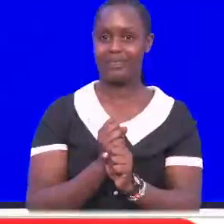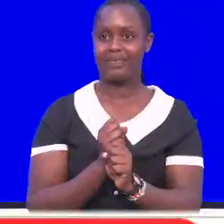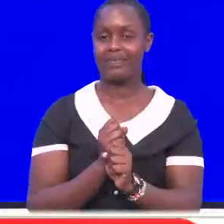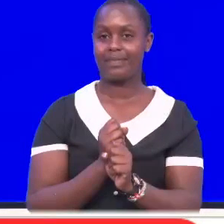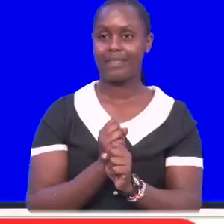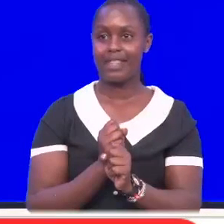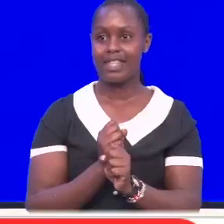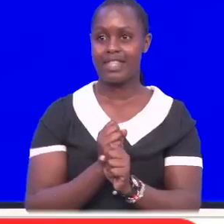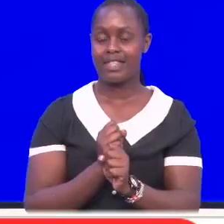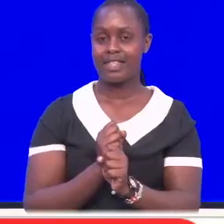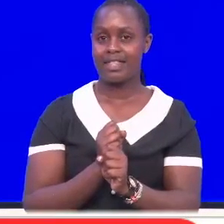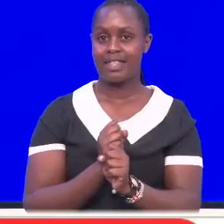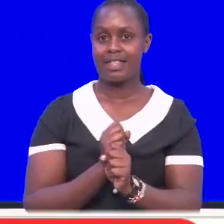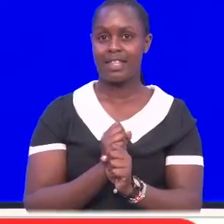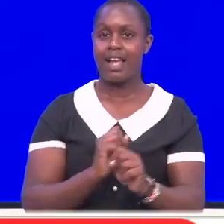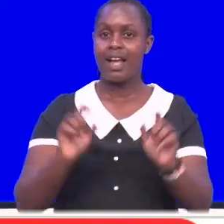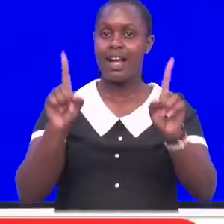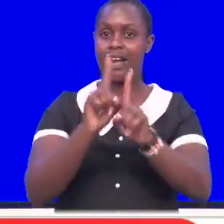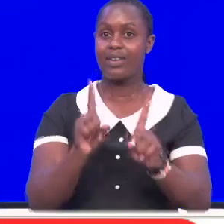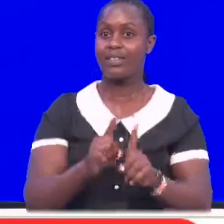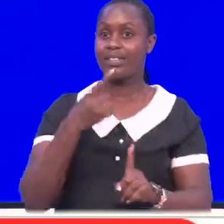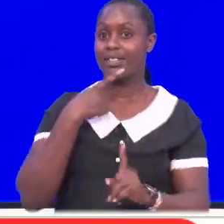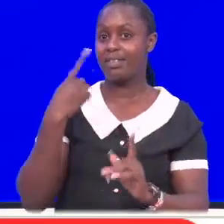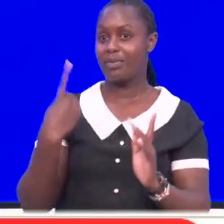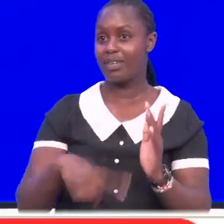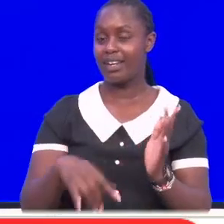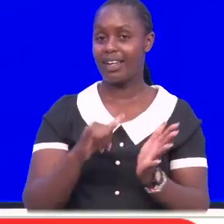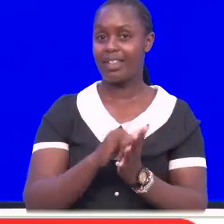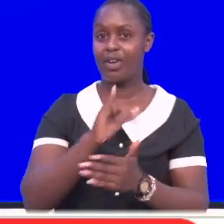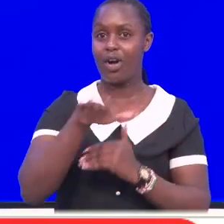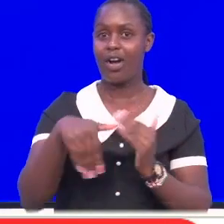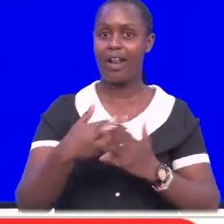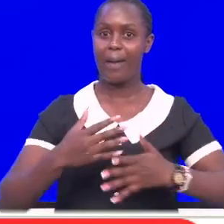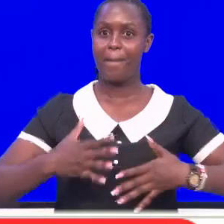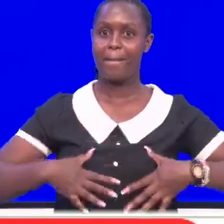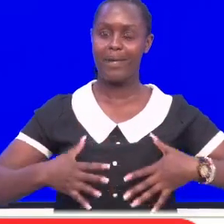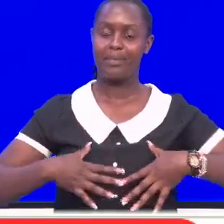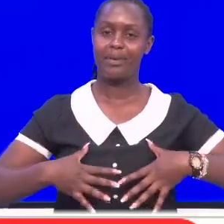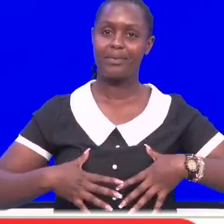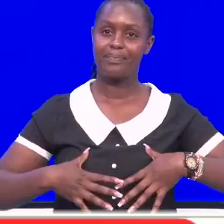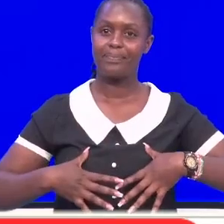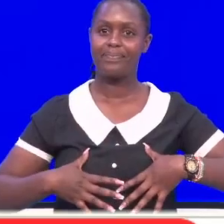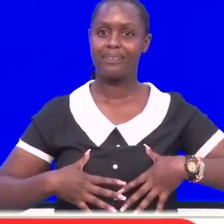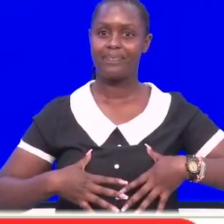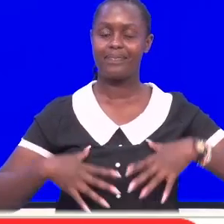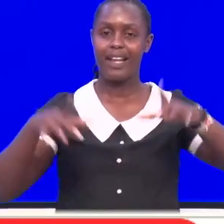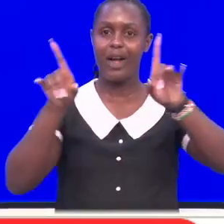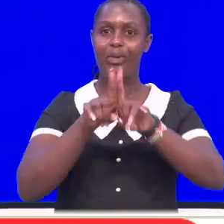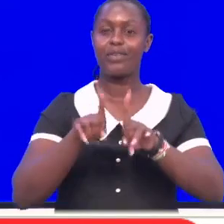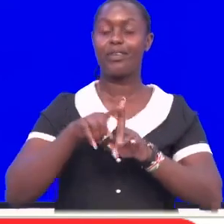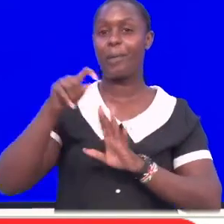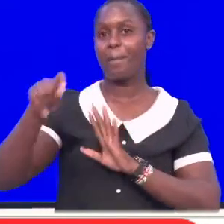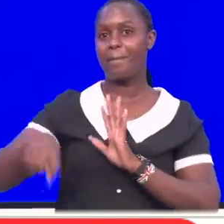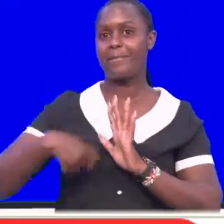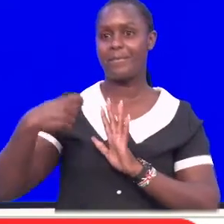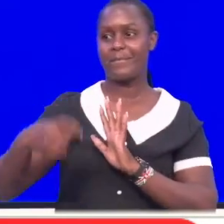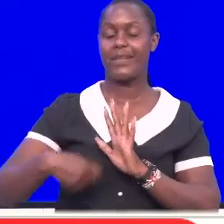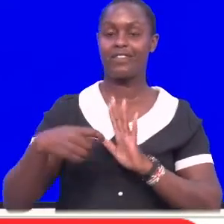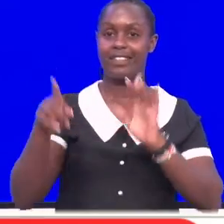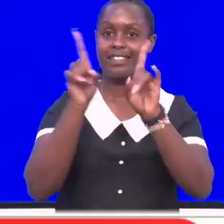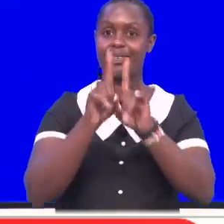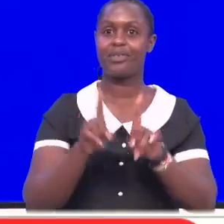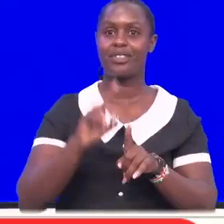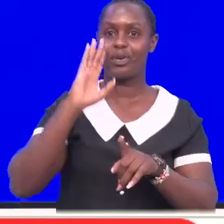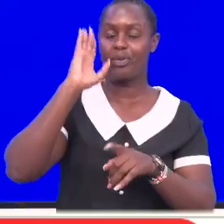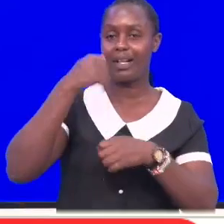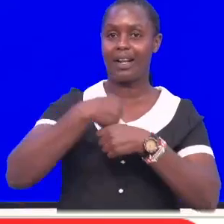this partnership with local mobile operators and international device manufacturers is a step